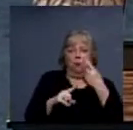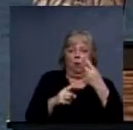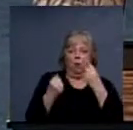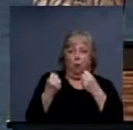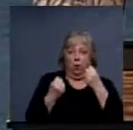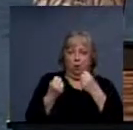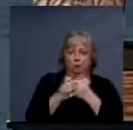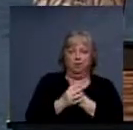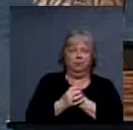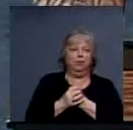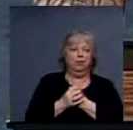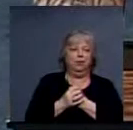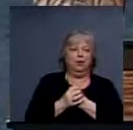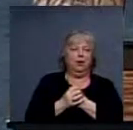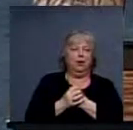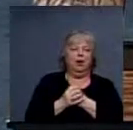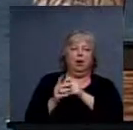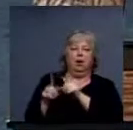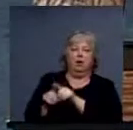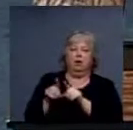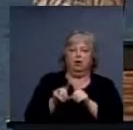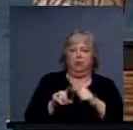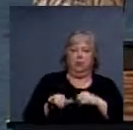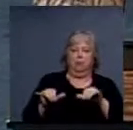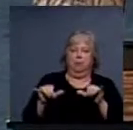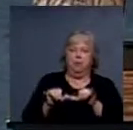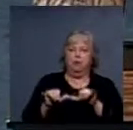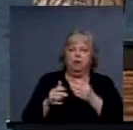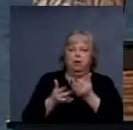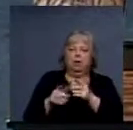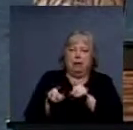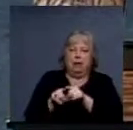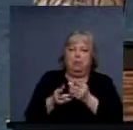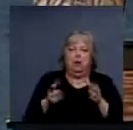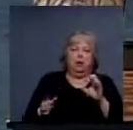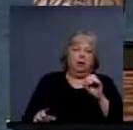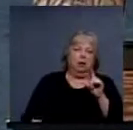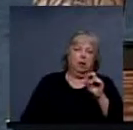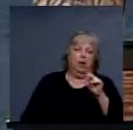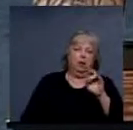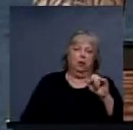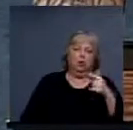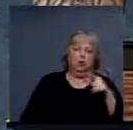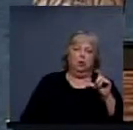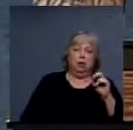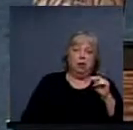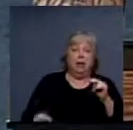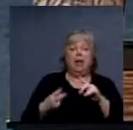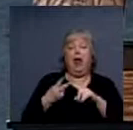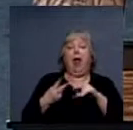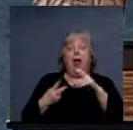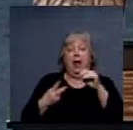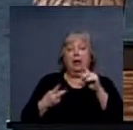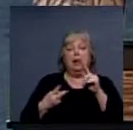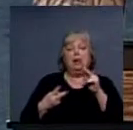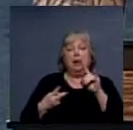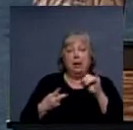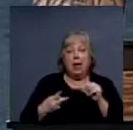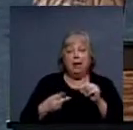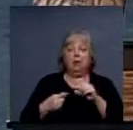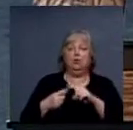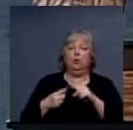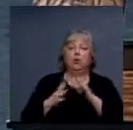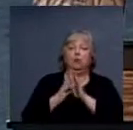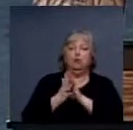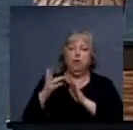car. And I also measured the same thing on Colonel Glenn Road and Canis Road. Whenever vehicle traffic would go up and